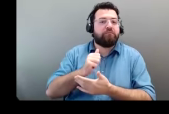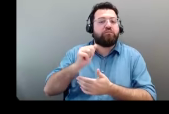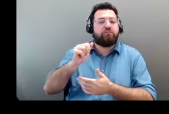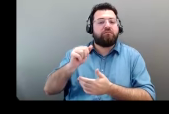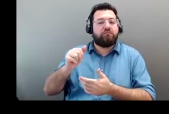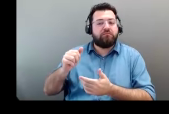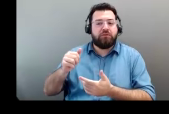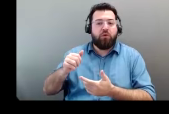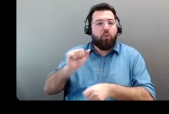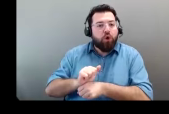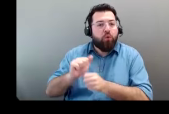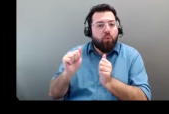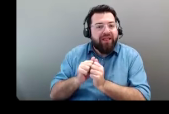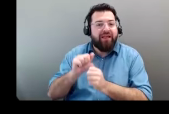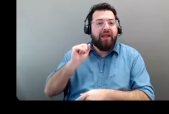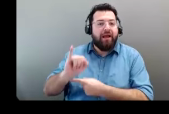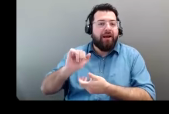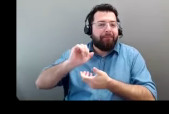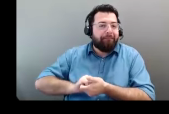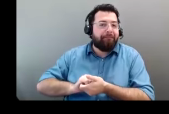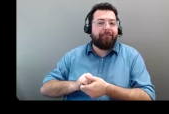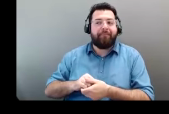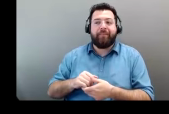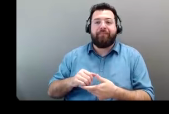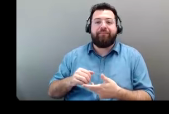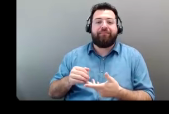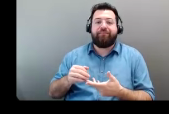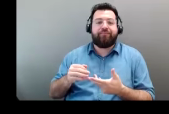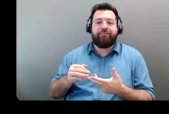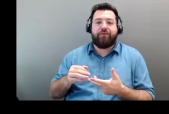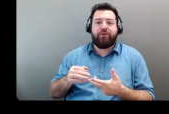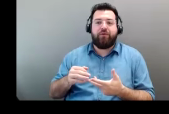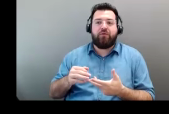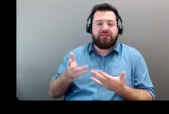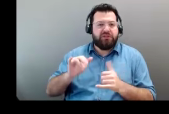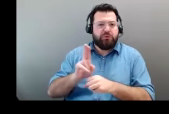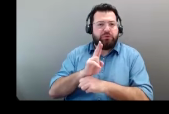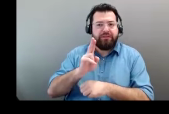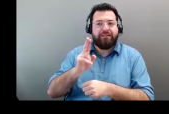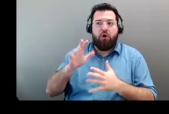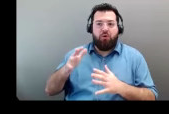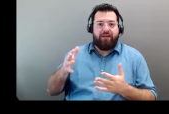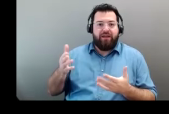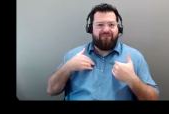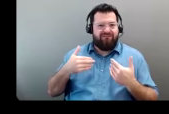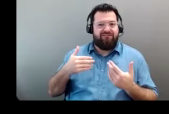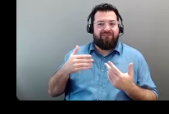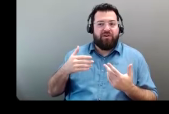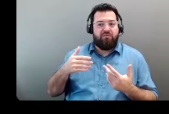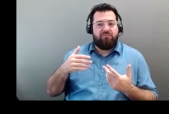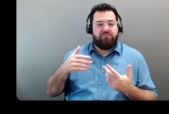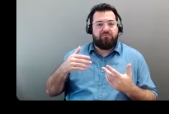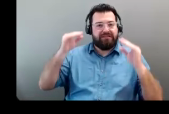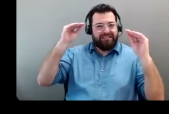the solutions that we could come up with, using already existing like, pedagogical structures and stuff like that as well.